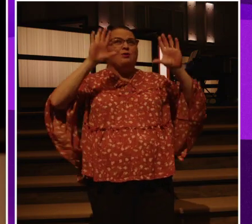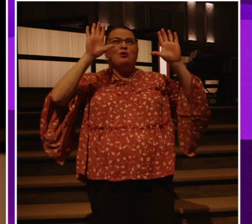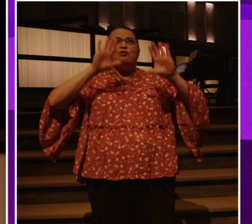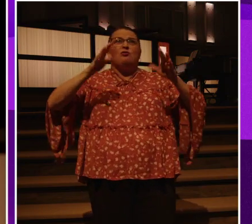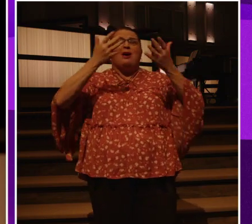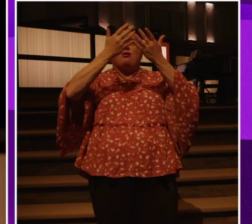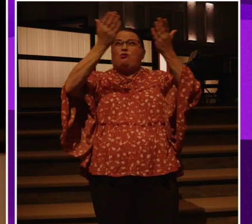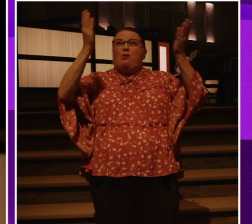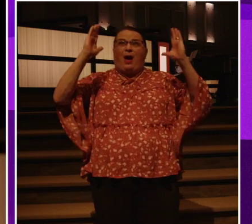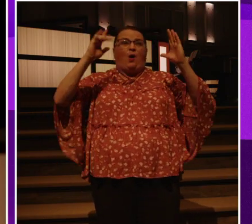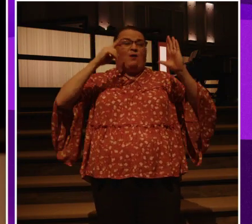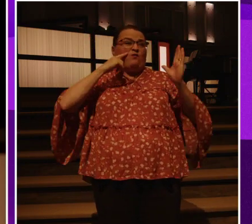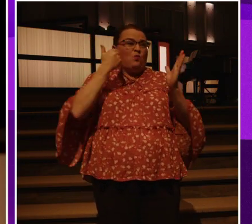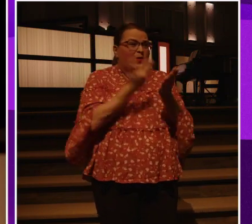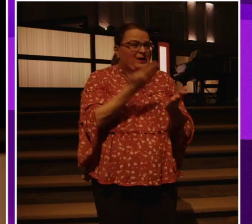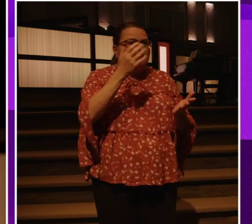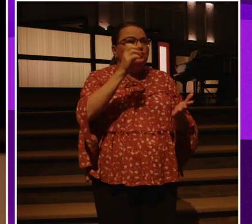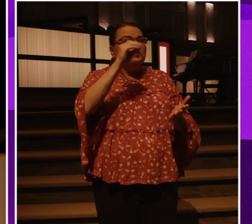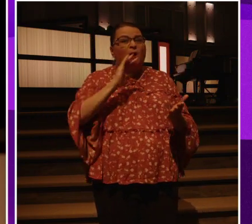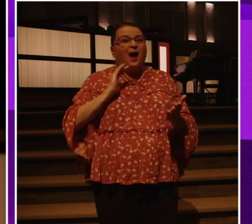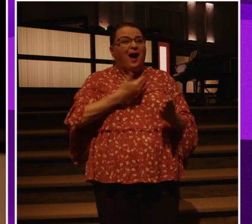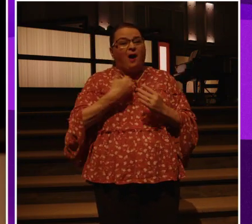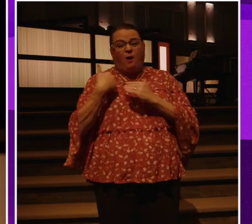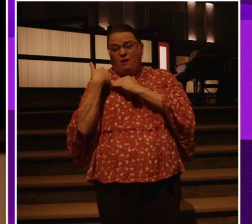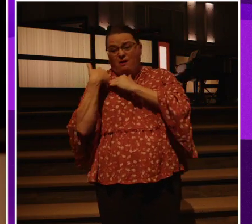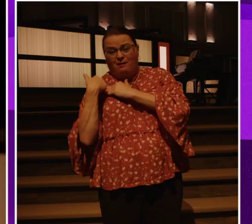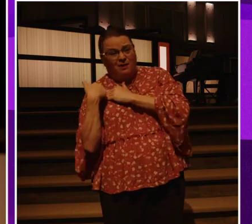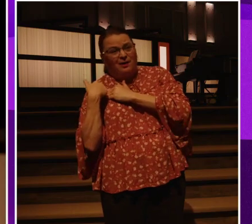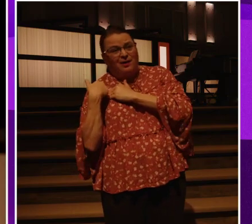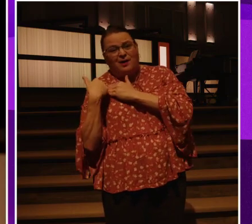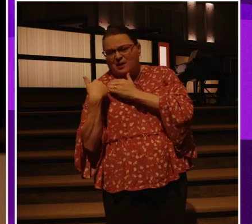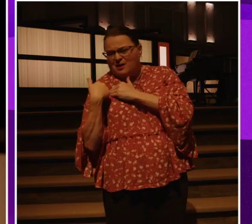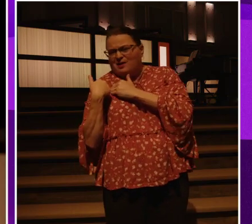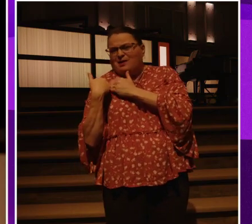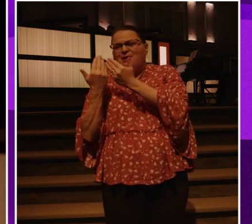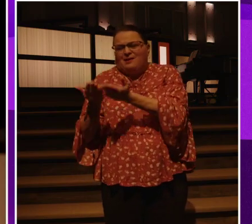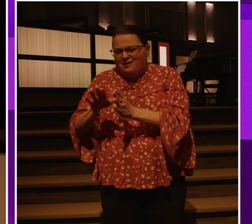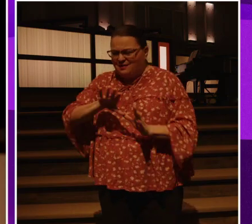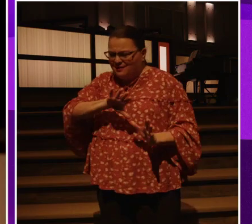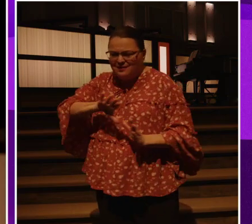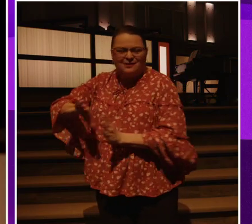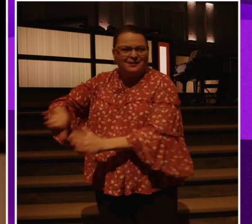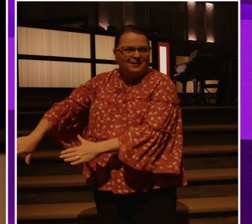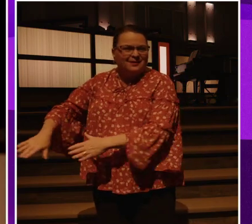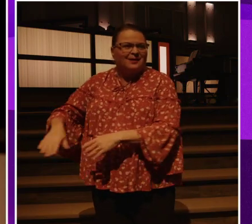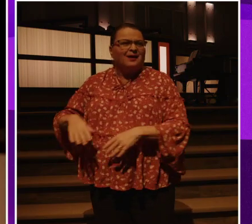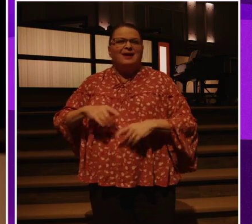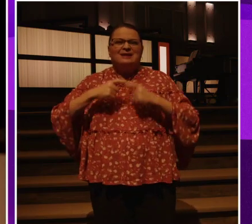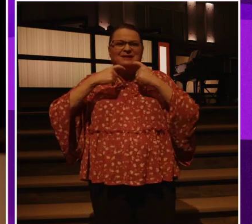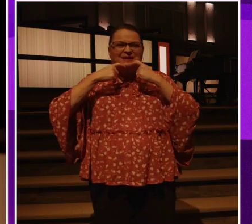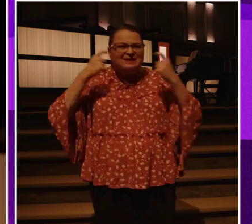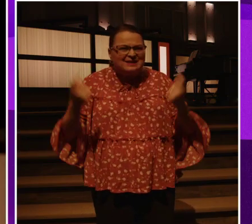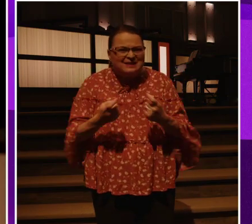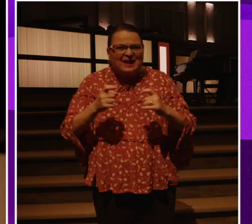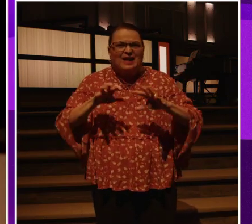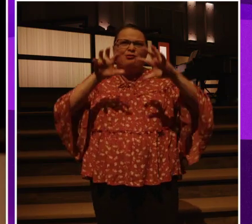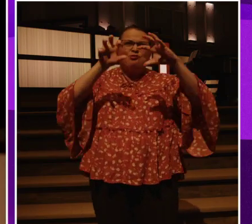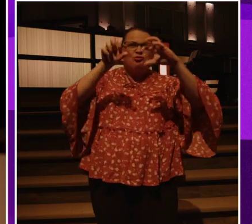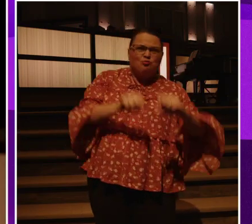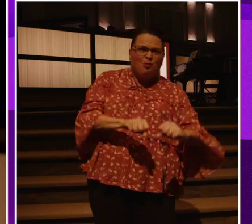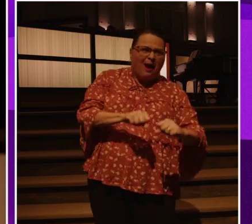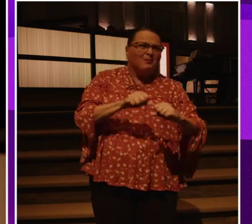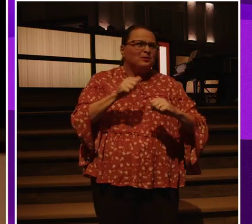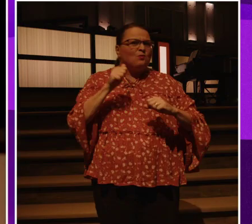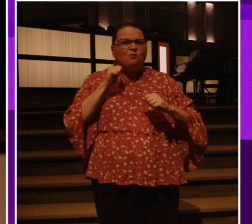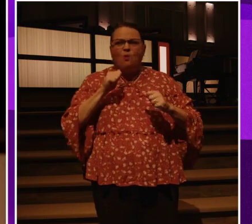lay aside the weight that so easily drags us down and the sin that grabs hold and will not